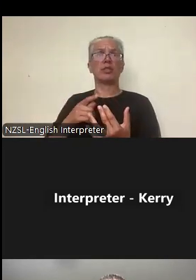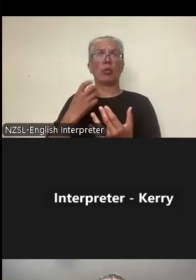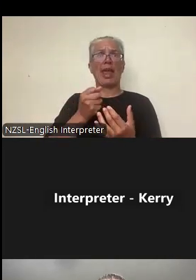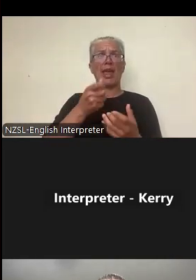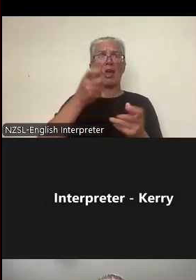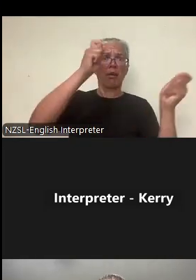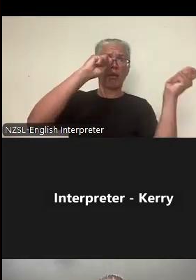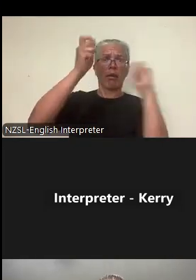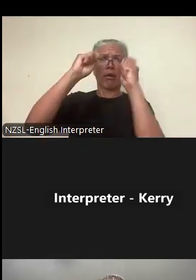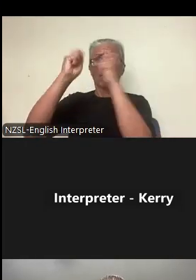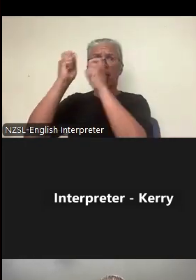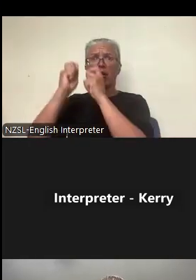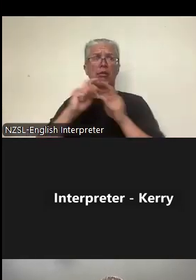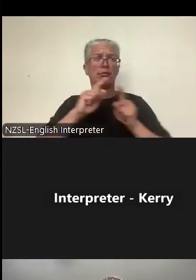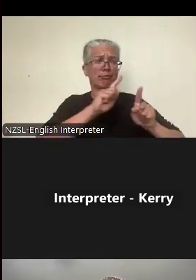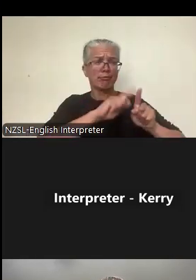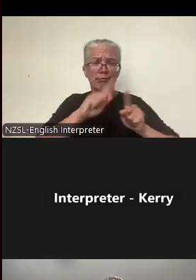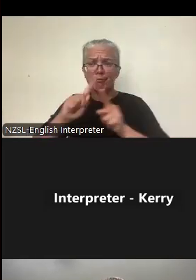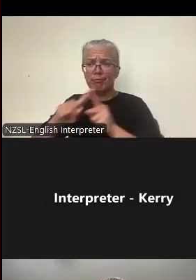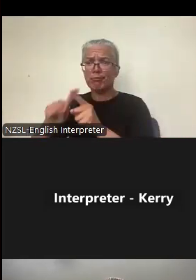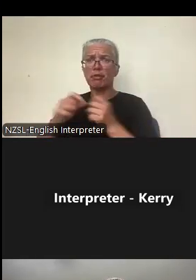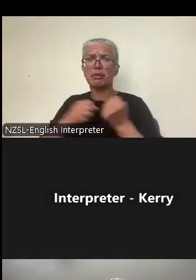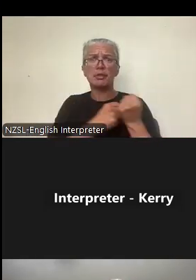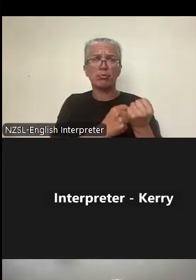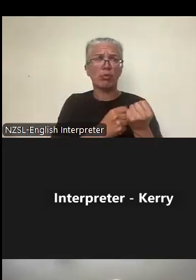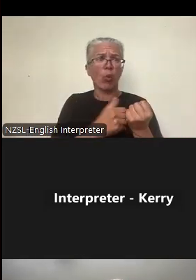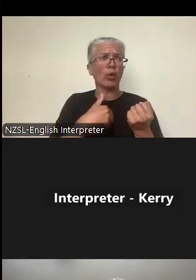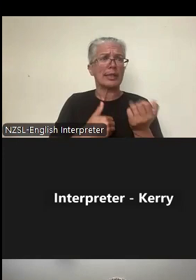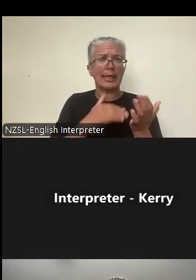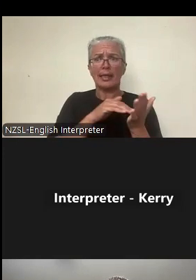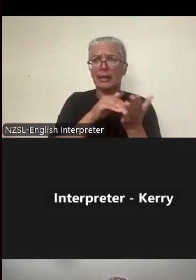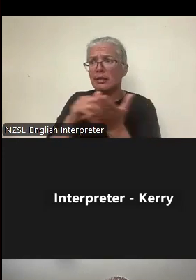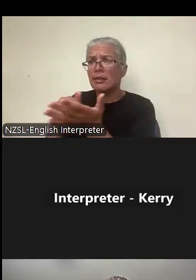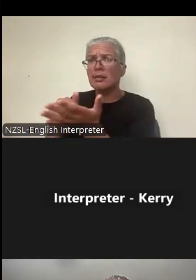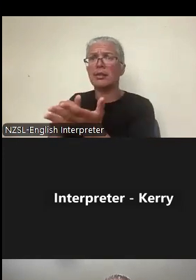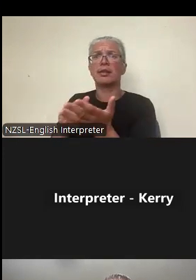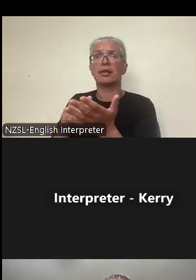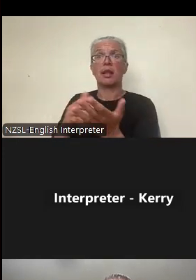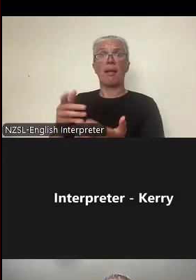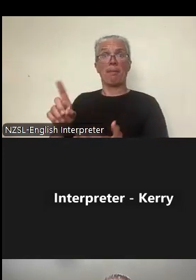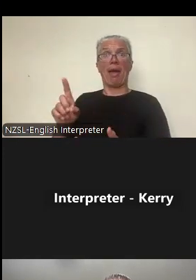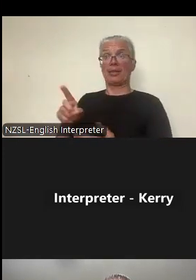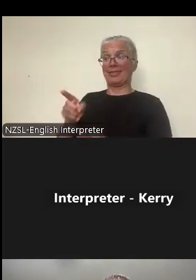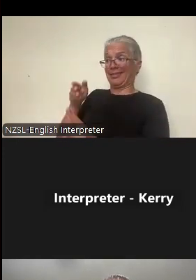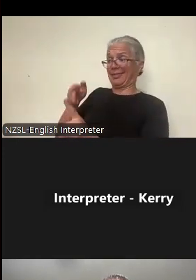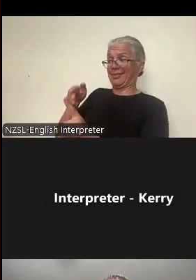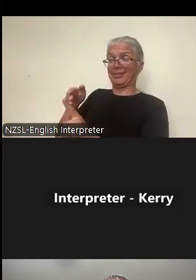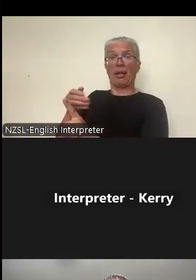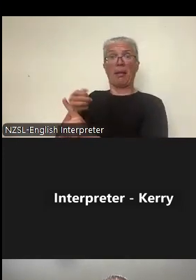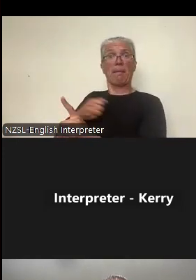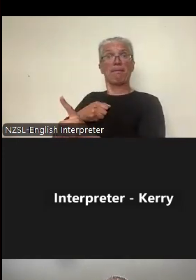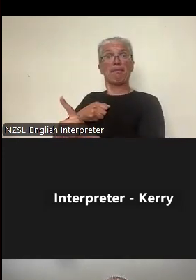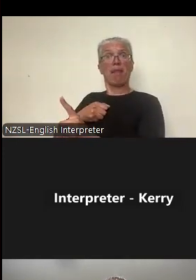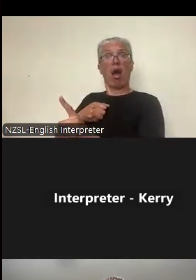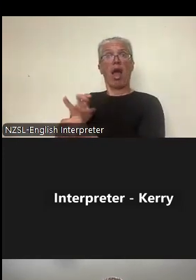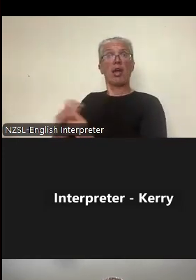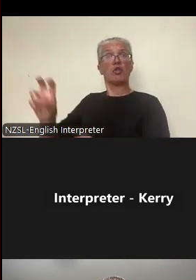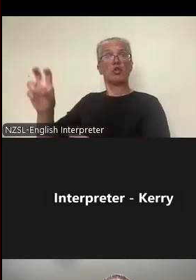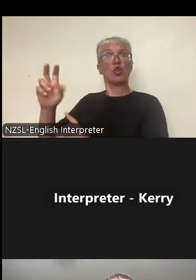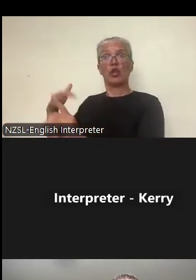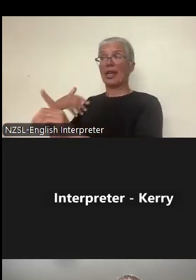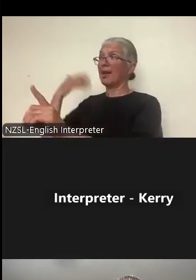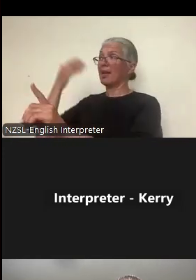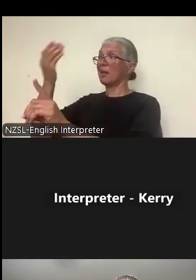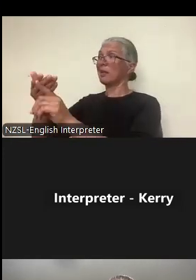and support that's required. But my journey in looking at the impact of my